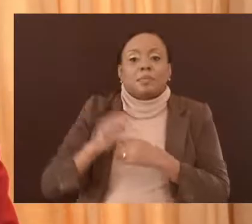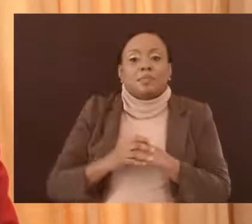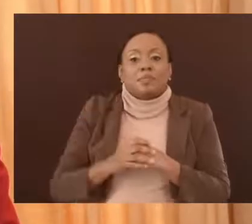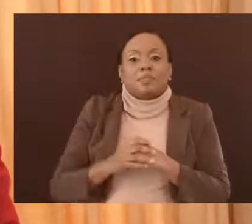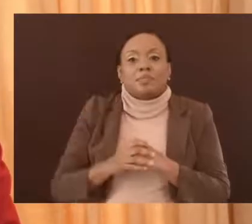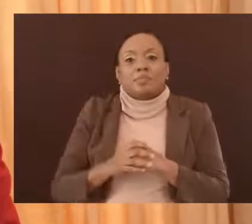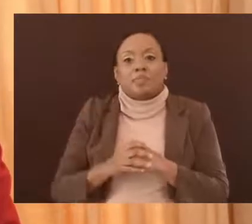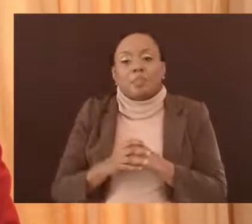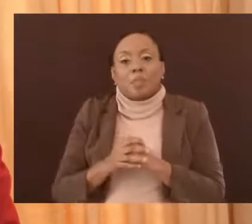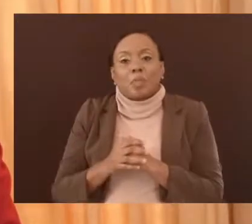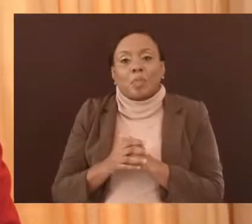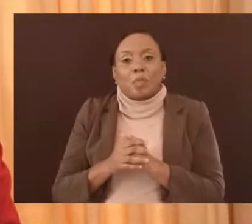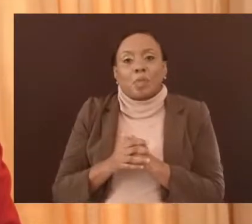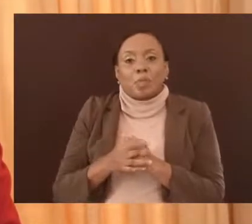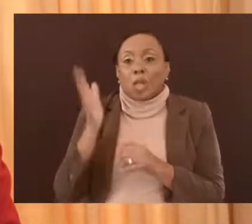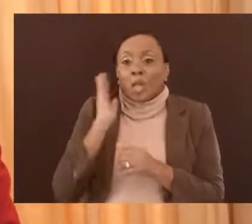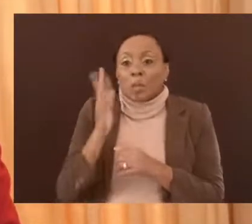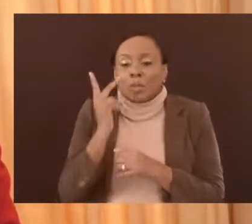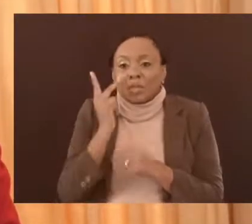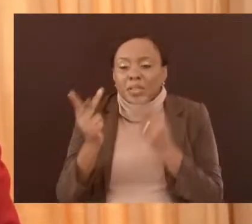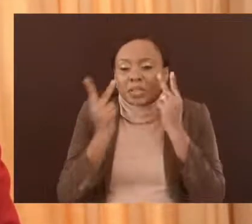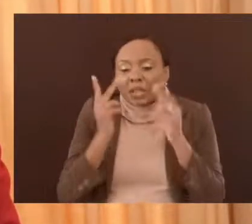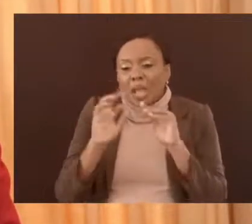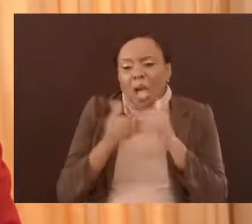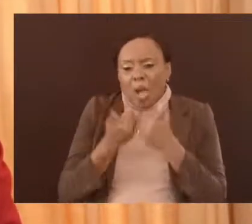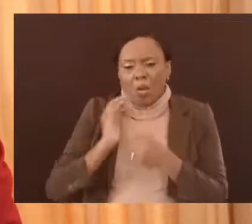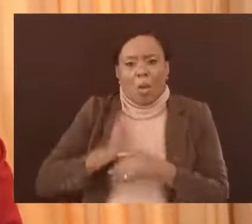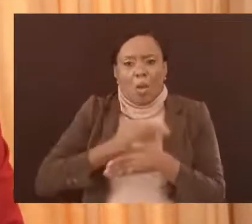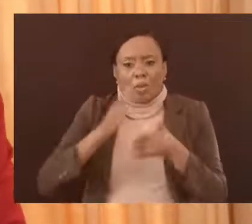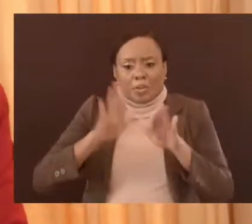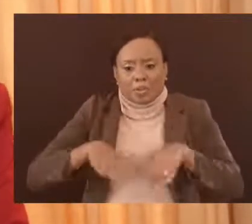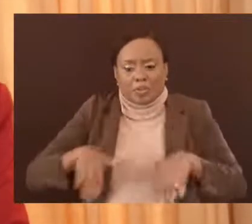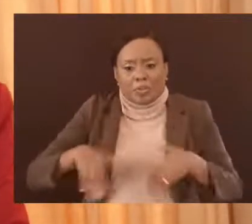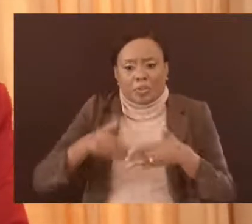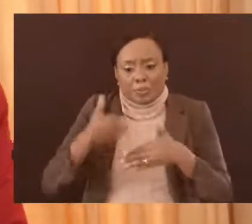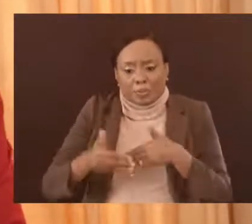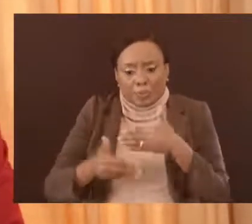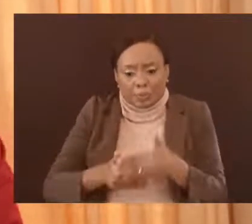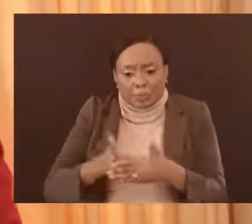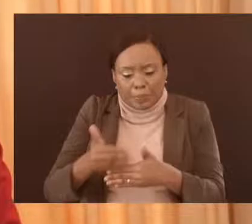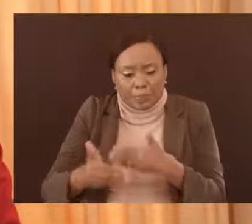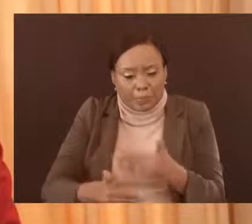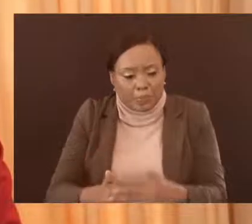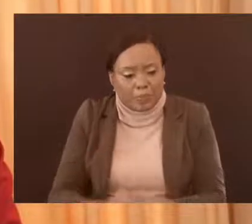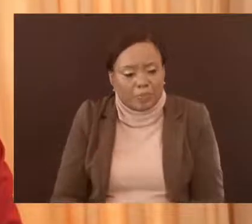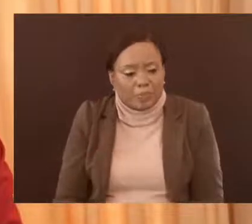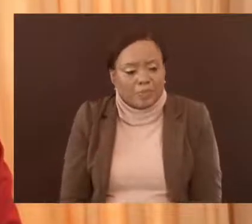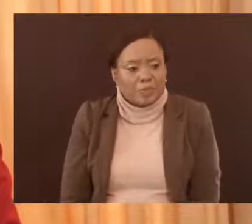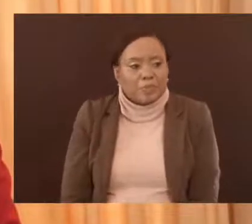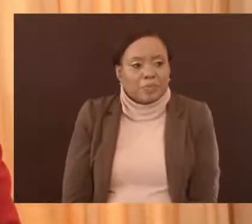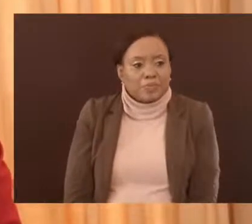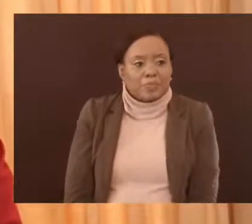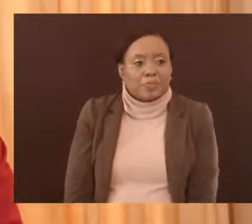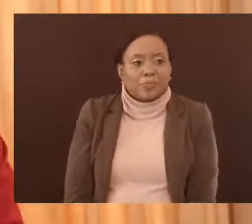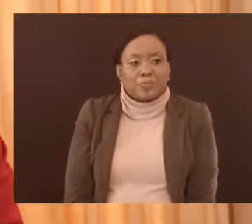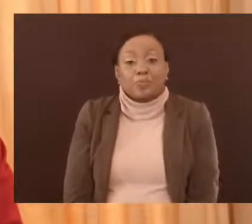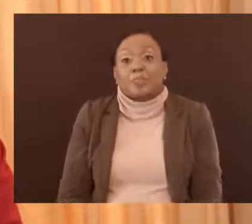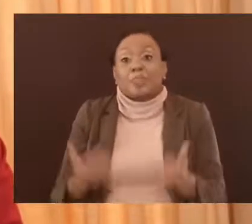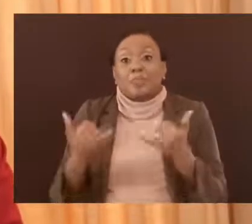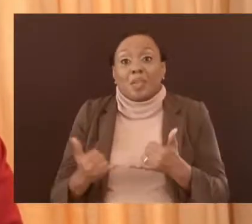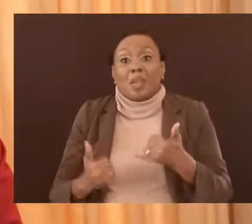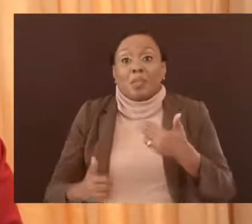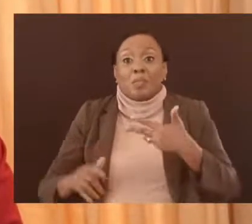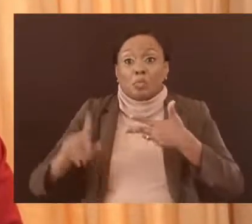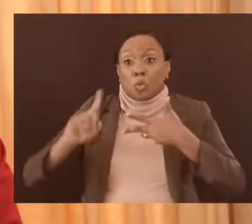each stage where exactly our children are at. At this point, I want to perhaps call on the Chief